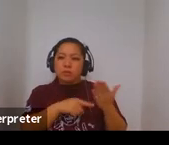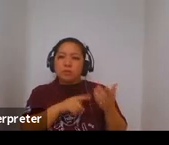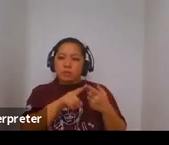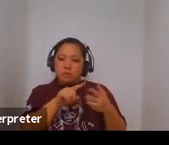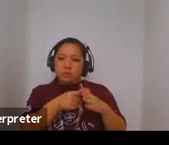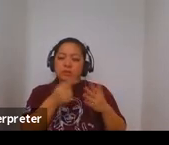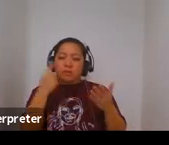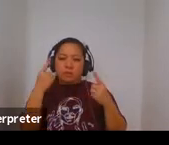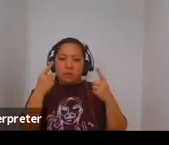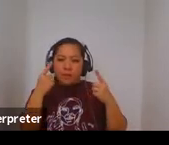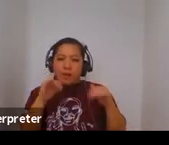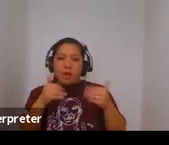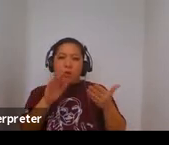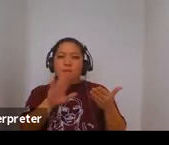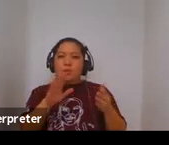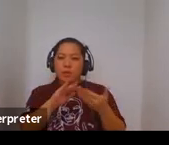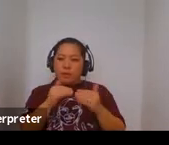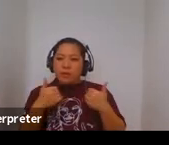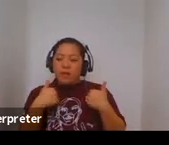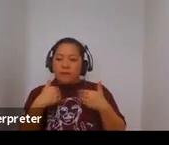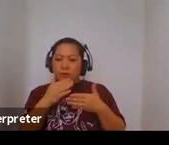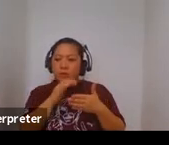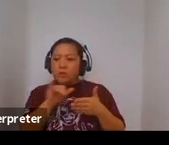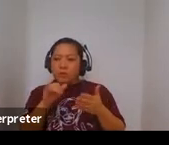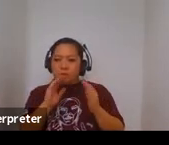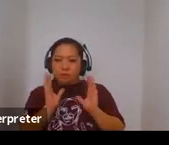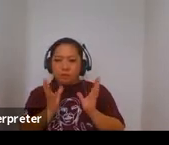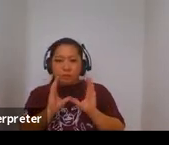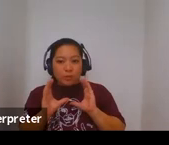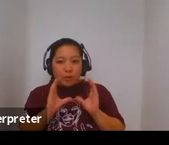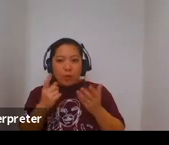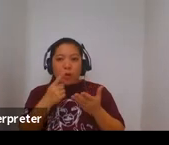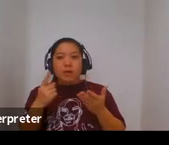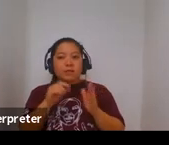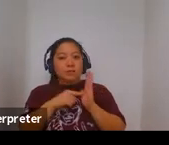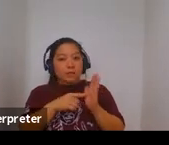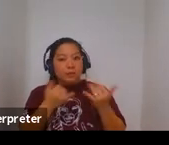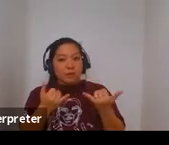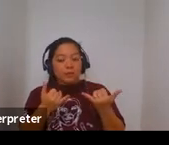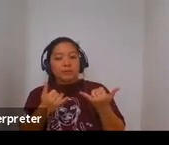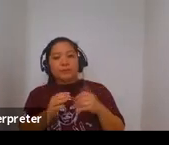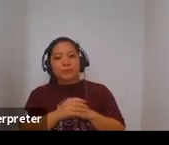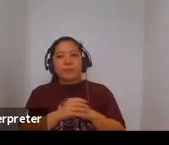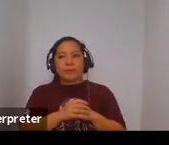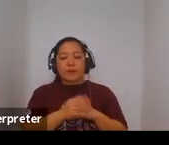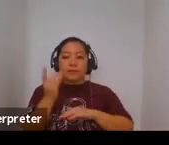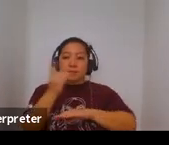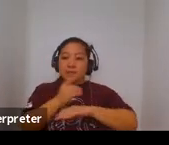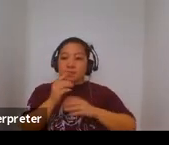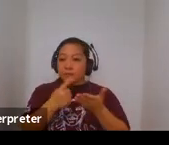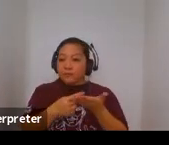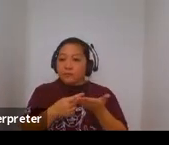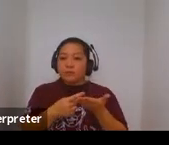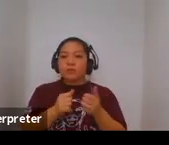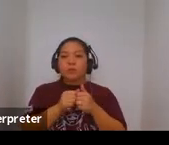think about how your community can start having those conversations. One example is I've held days of dialogue